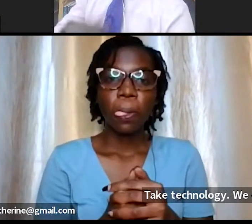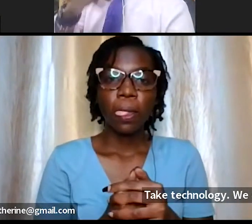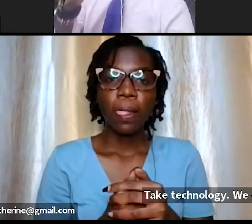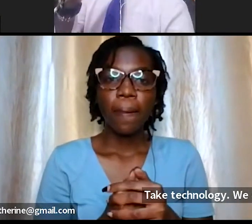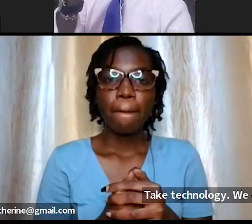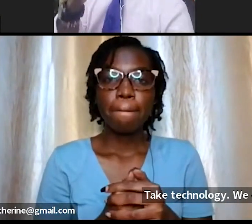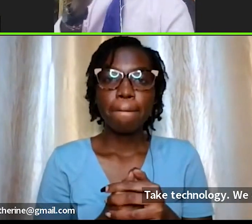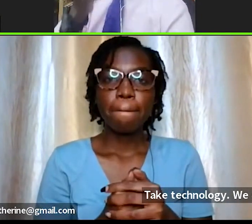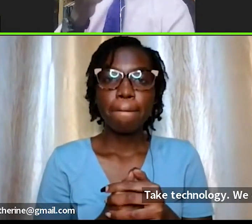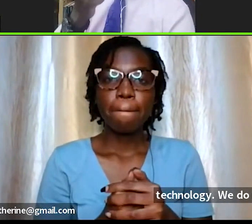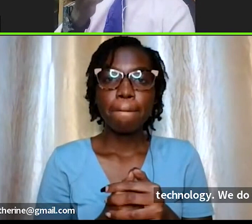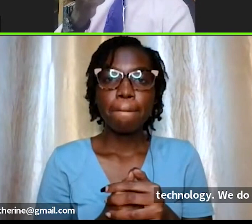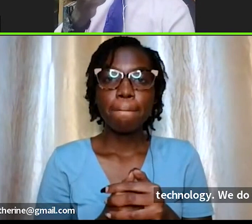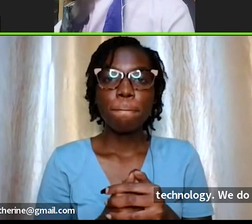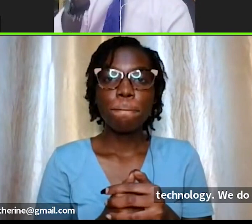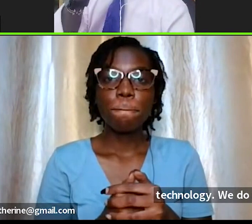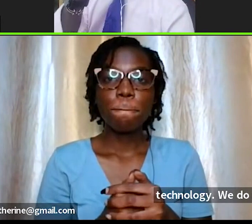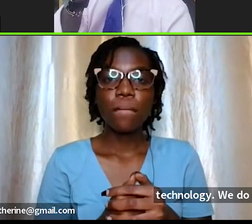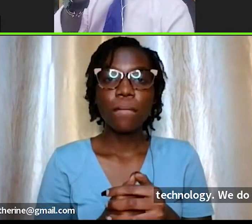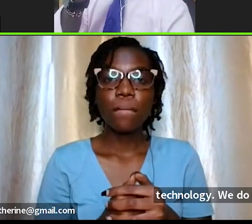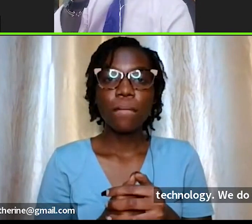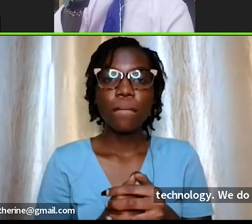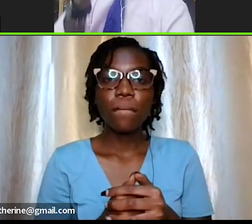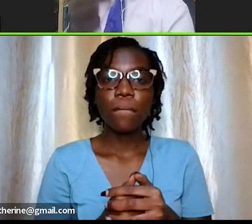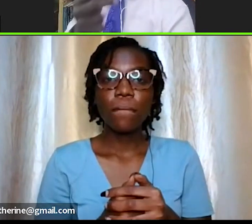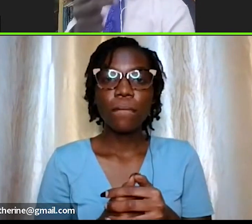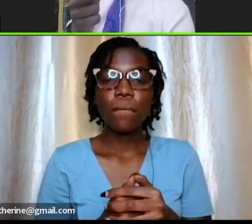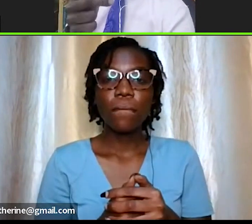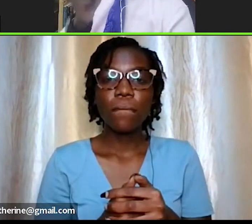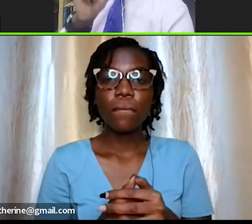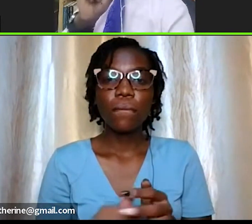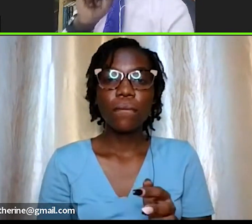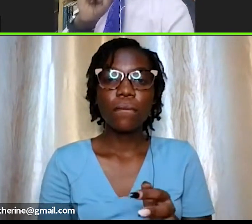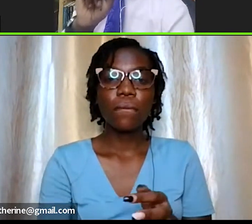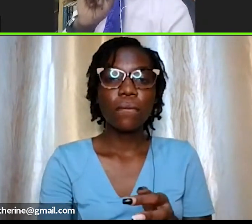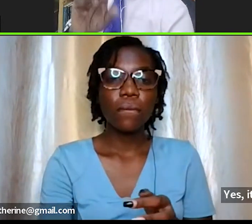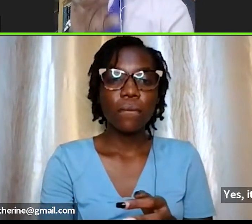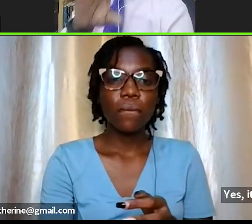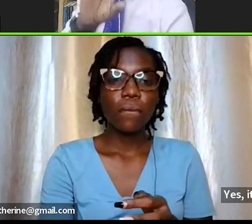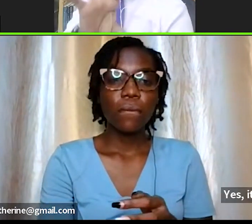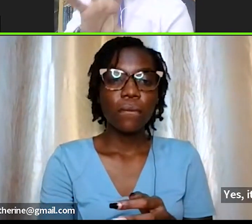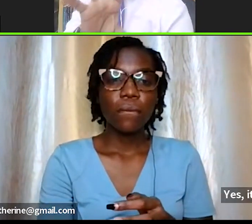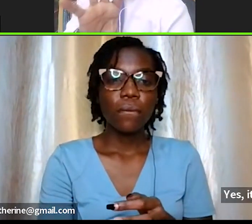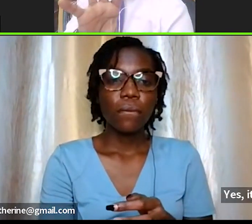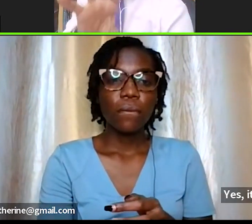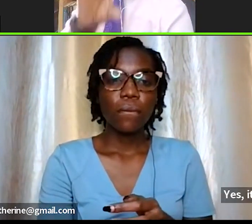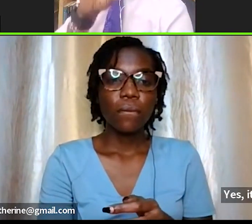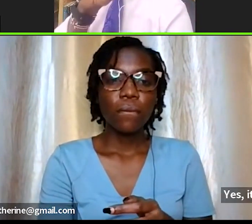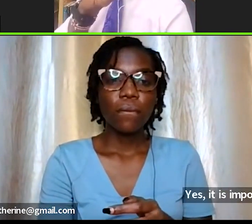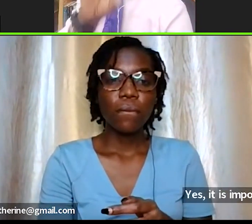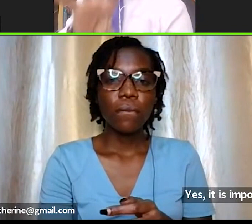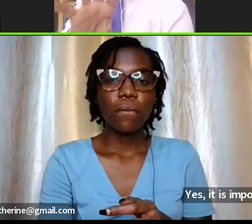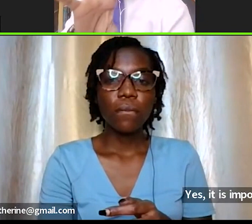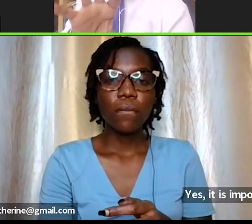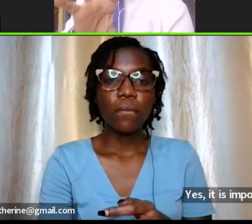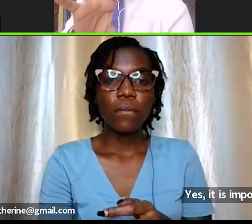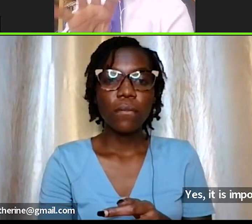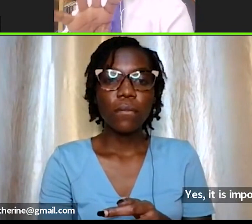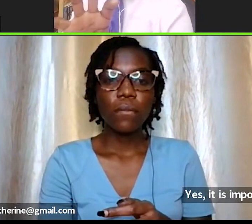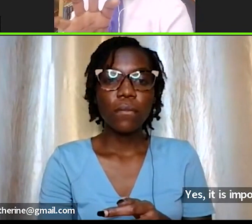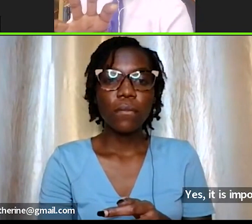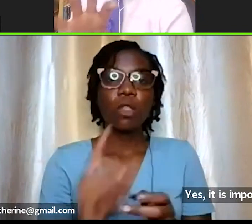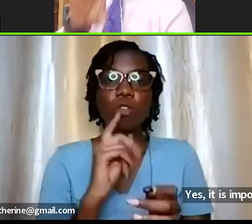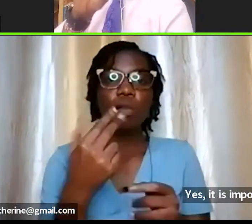Yes, it is important for us to demystify this misconception that HR people do not